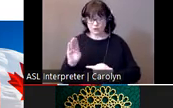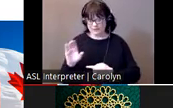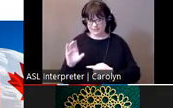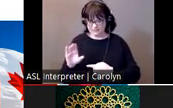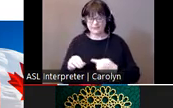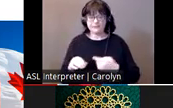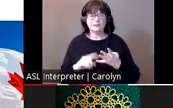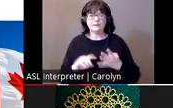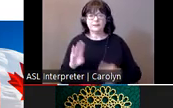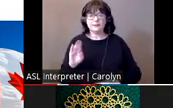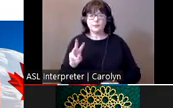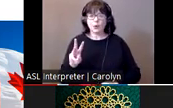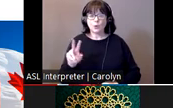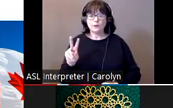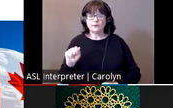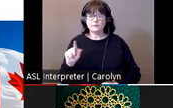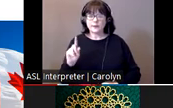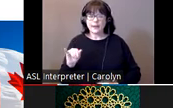Bow Valley College in Alberta.